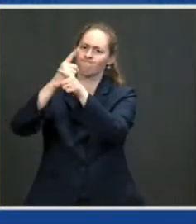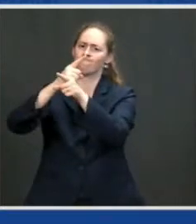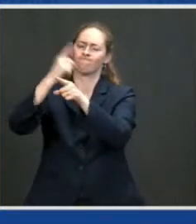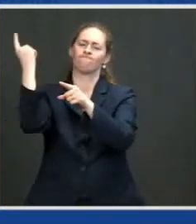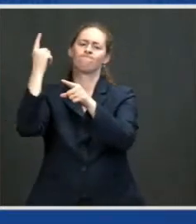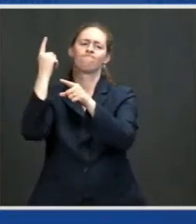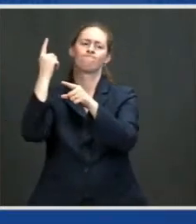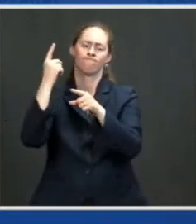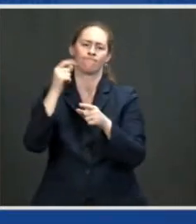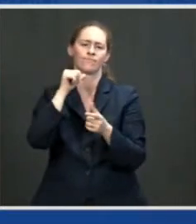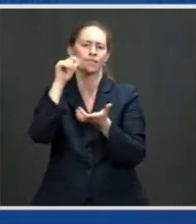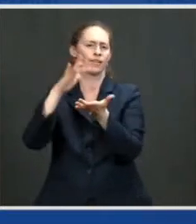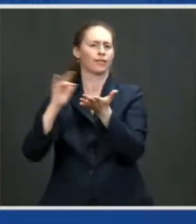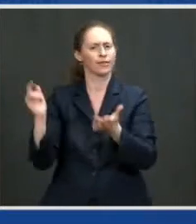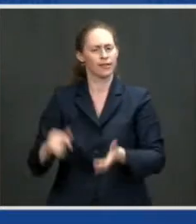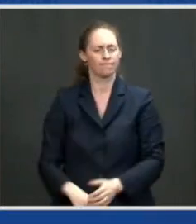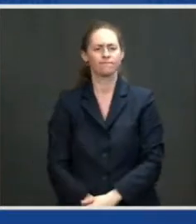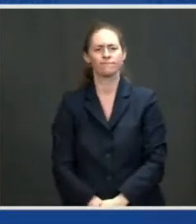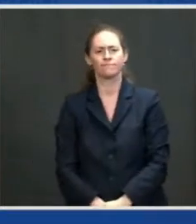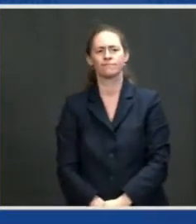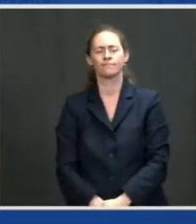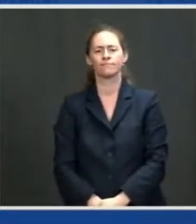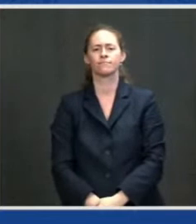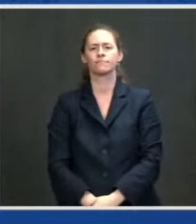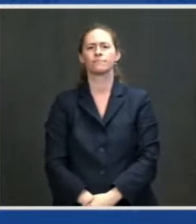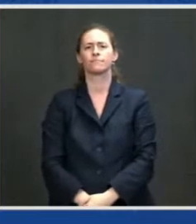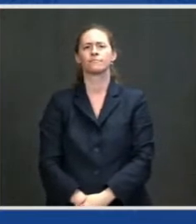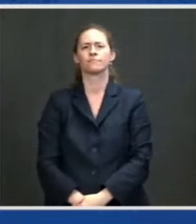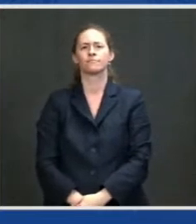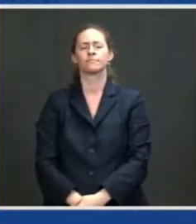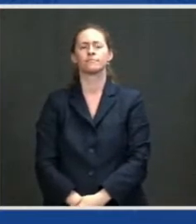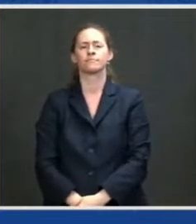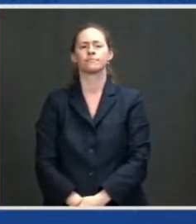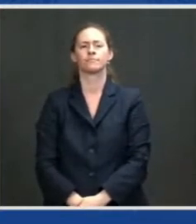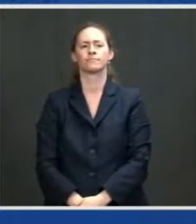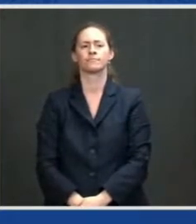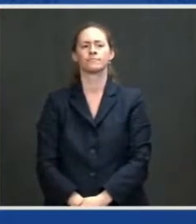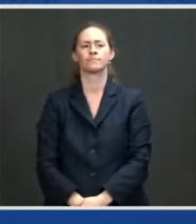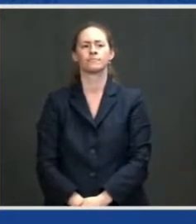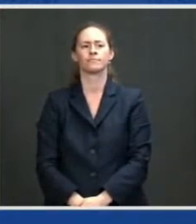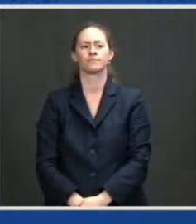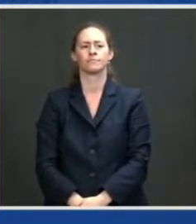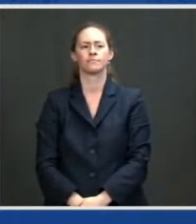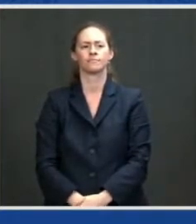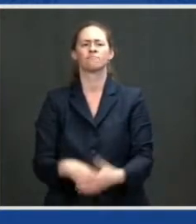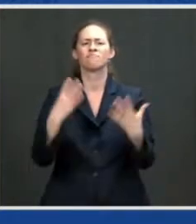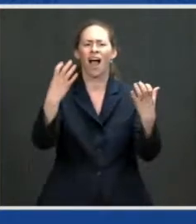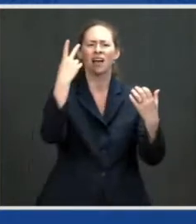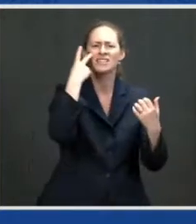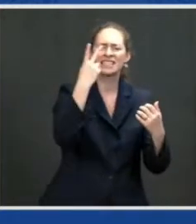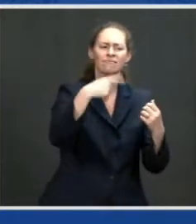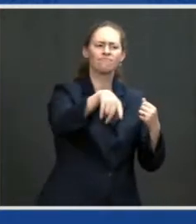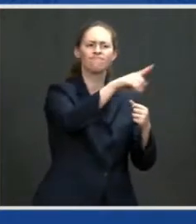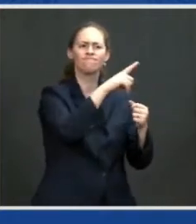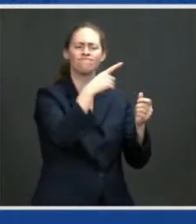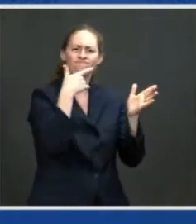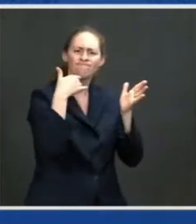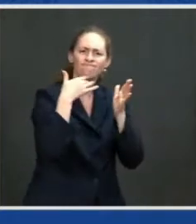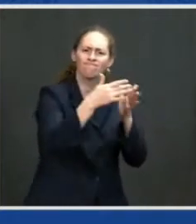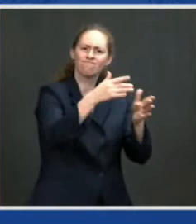like students here at Tri-C. One that puts people on a path to good paying jobs and industries of the future. Look, I